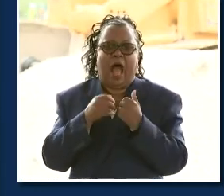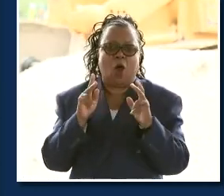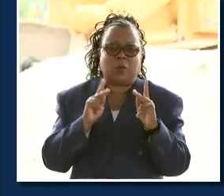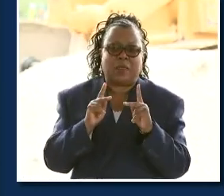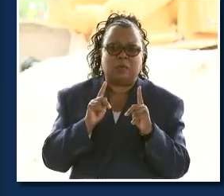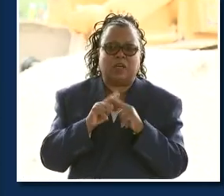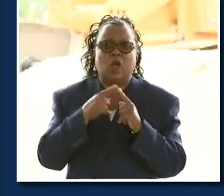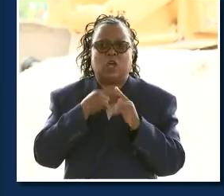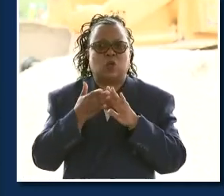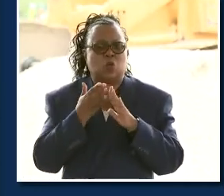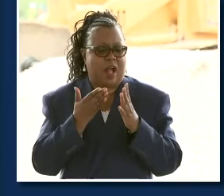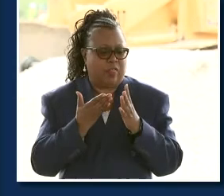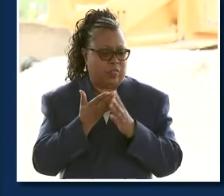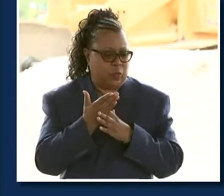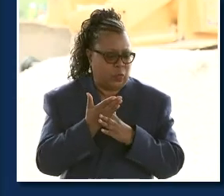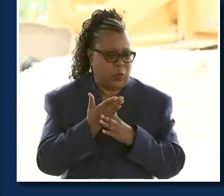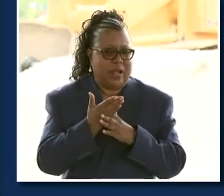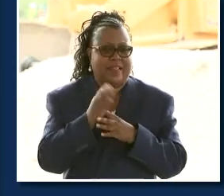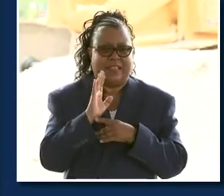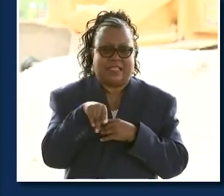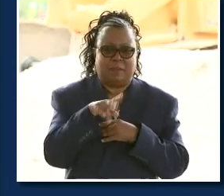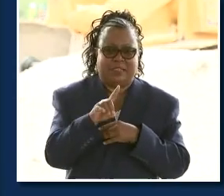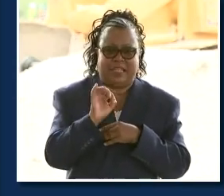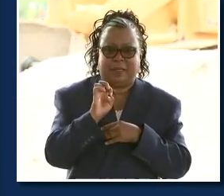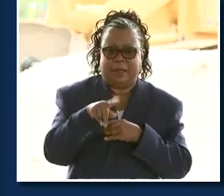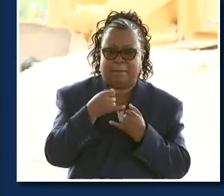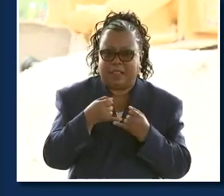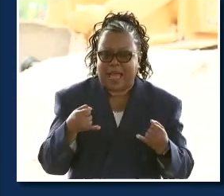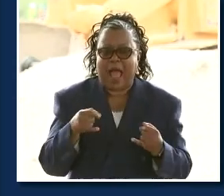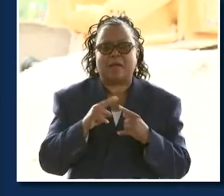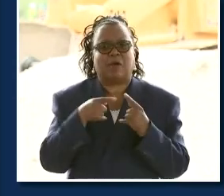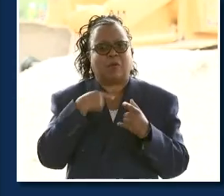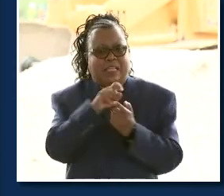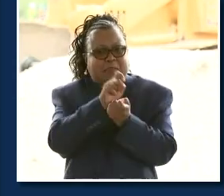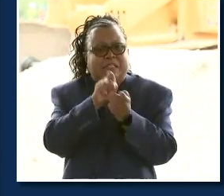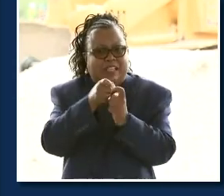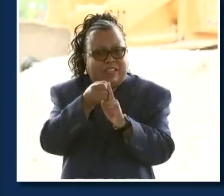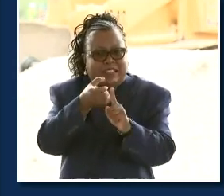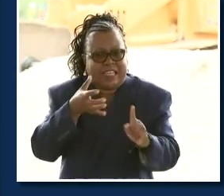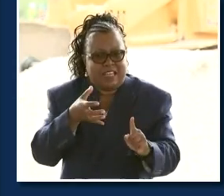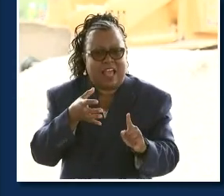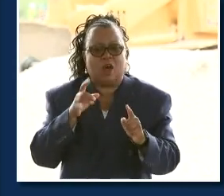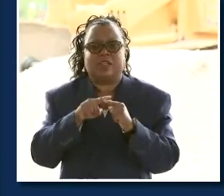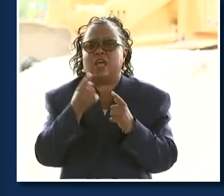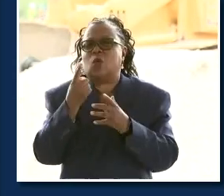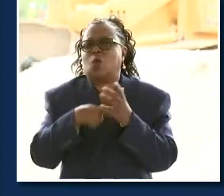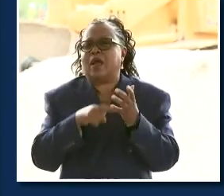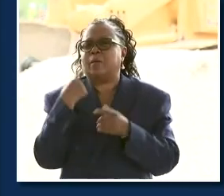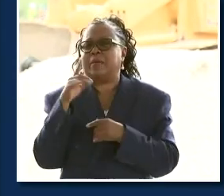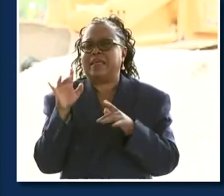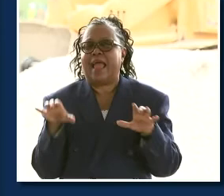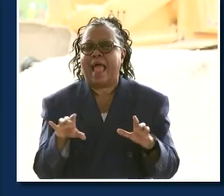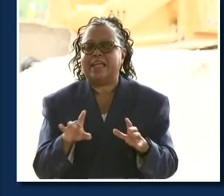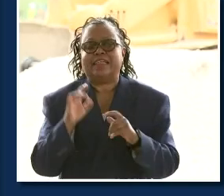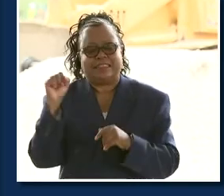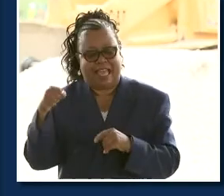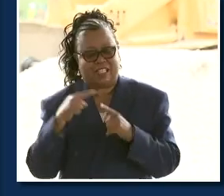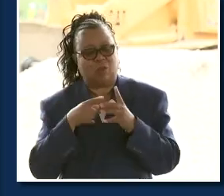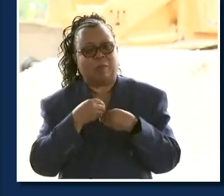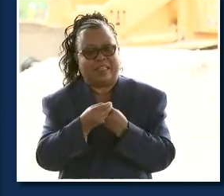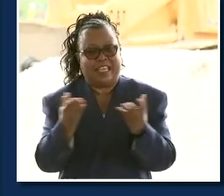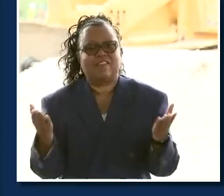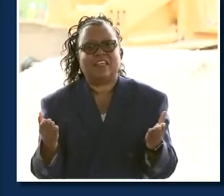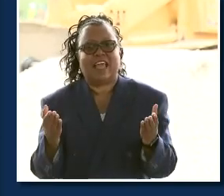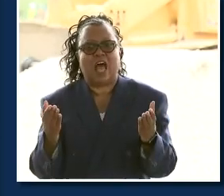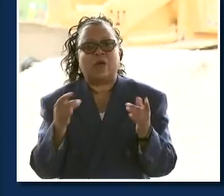people, it's going to run through the CPD tip line, but we'll get specific details out as to when it will be active. Yes, we will be giving